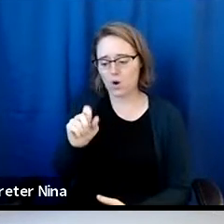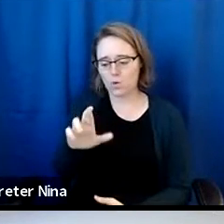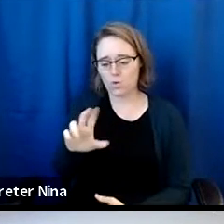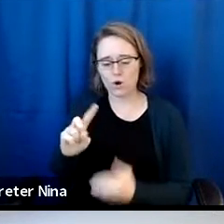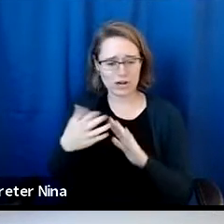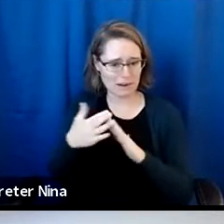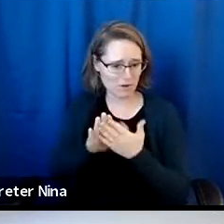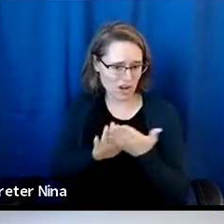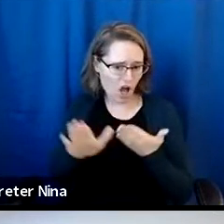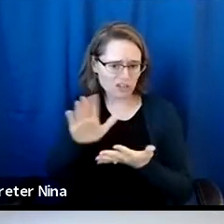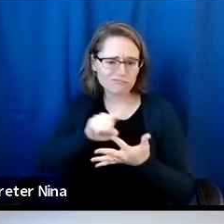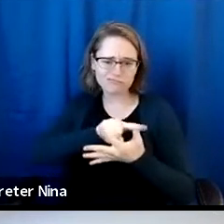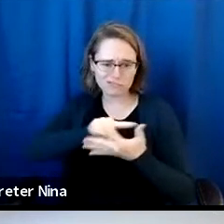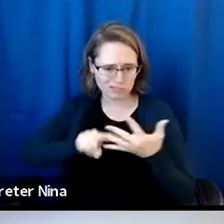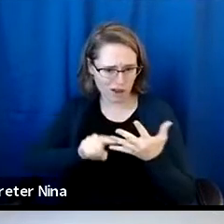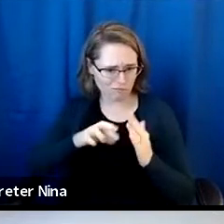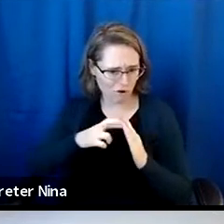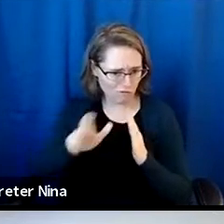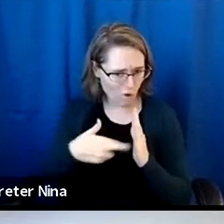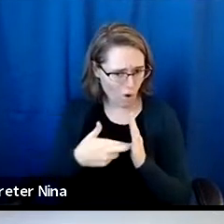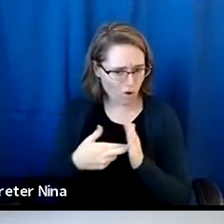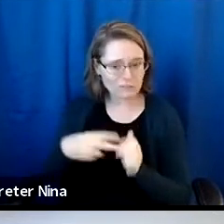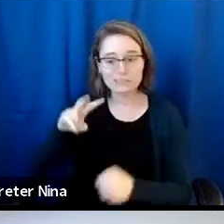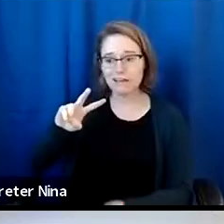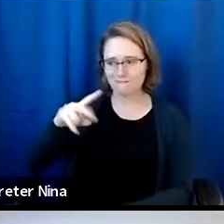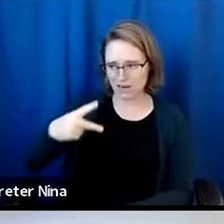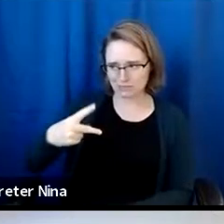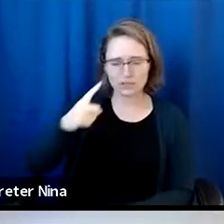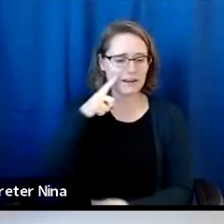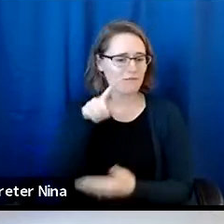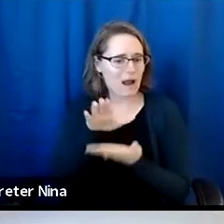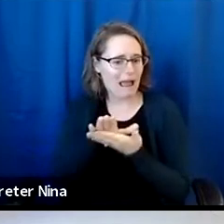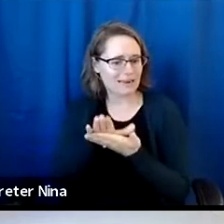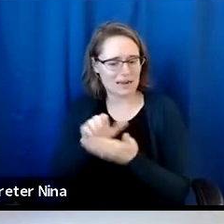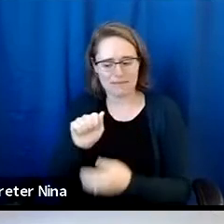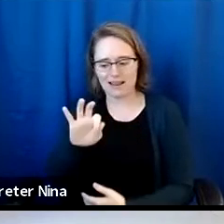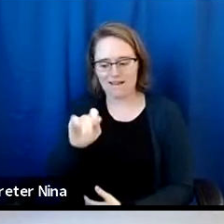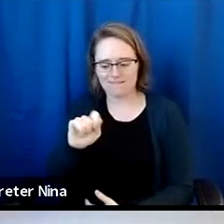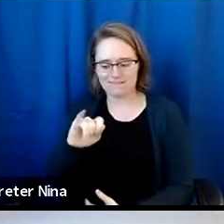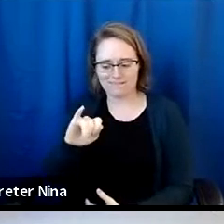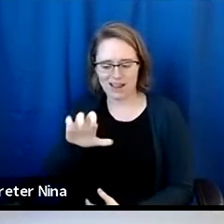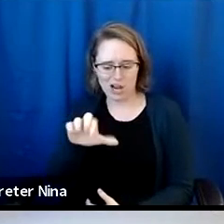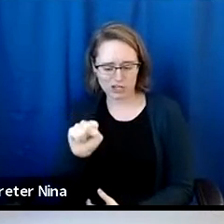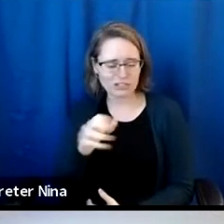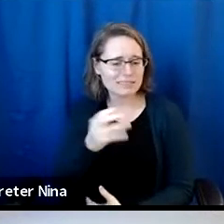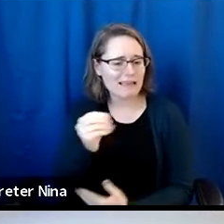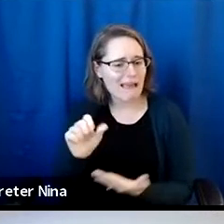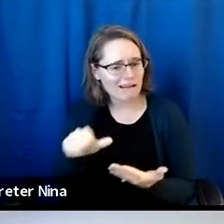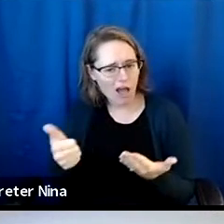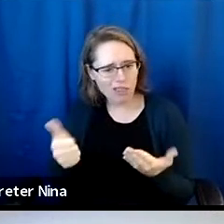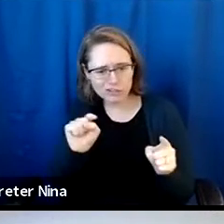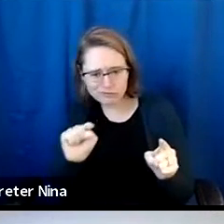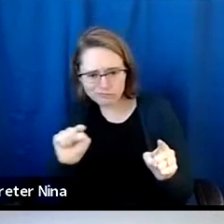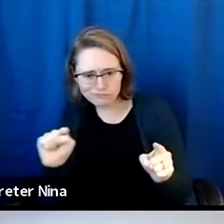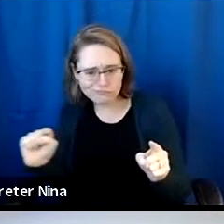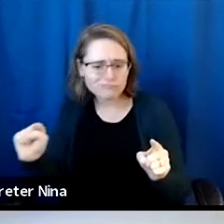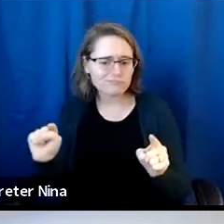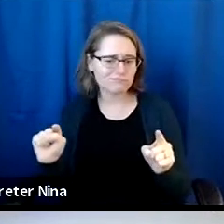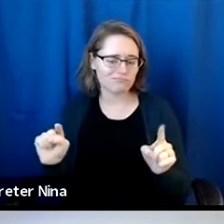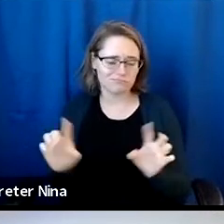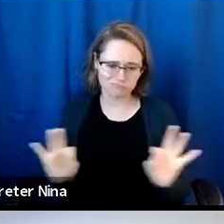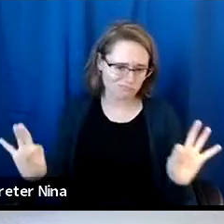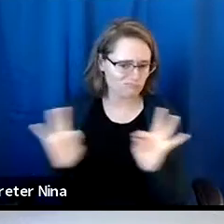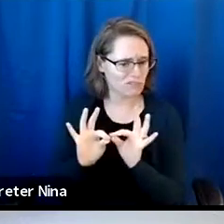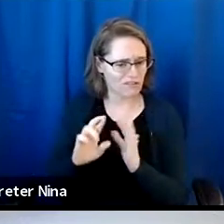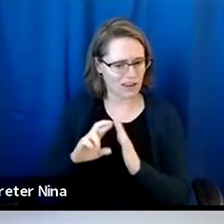several capacities, including vice president for academic affairs and other very